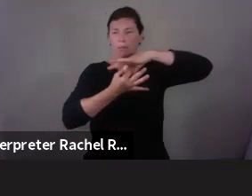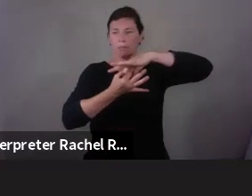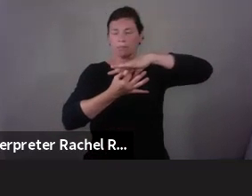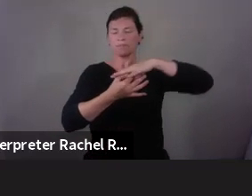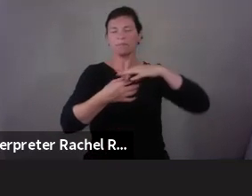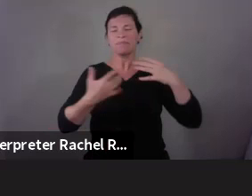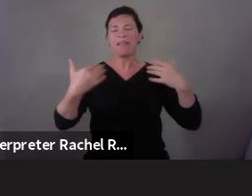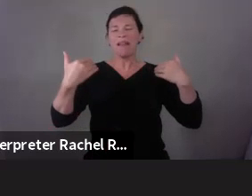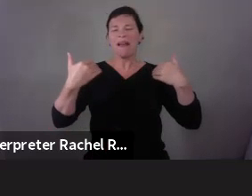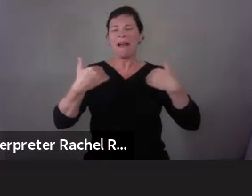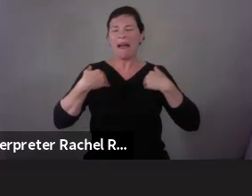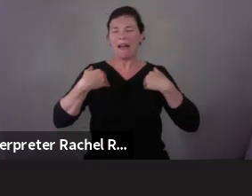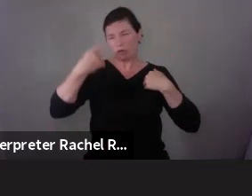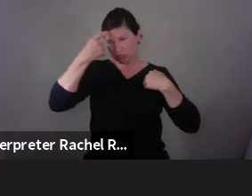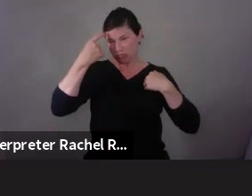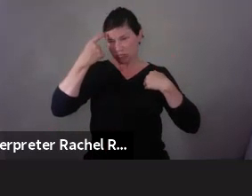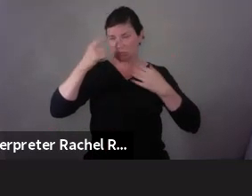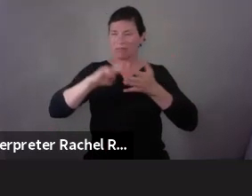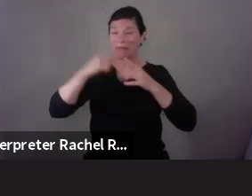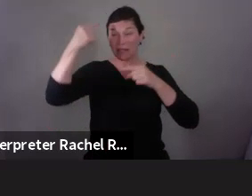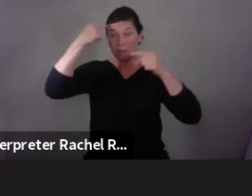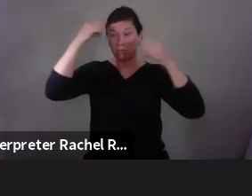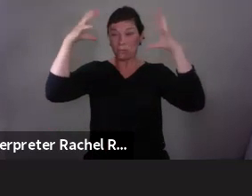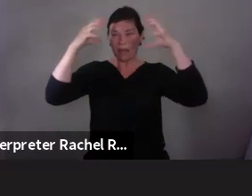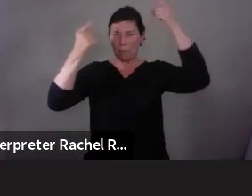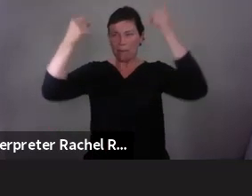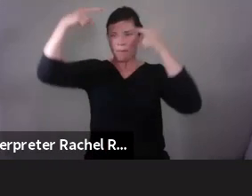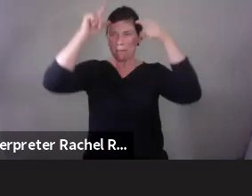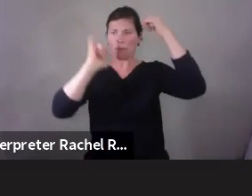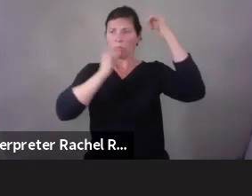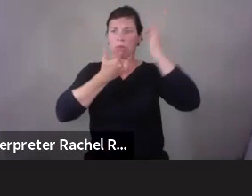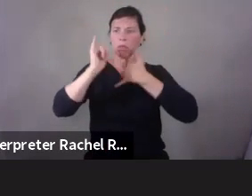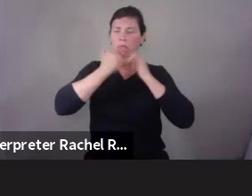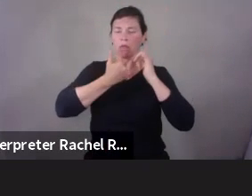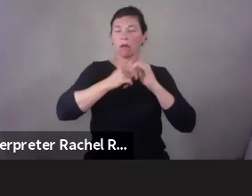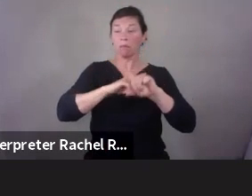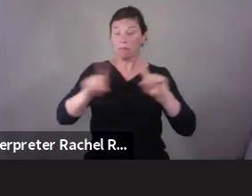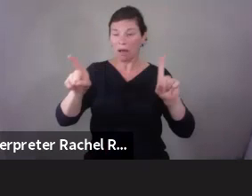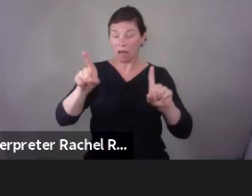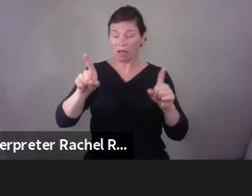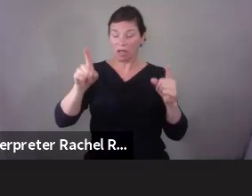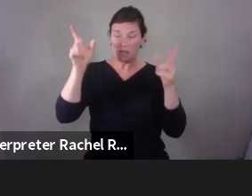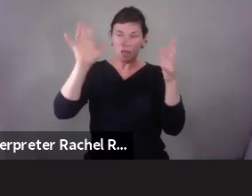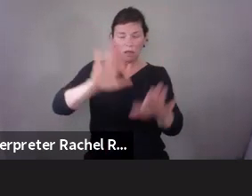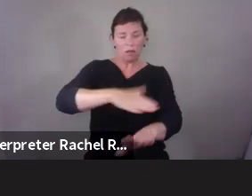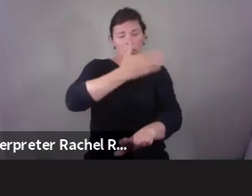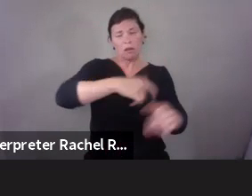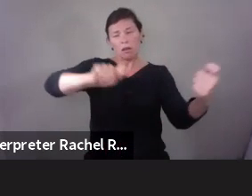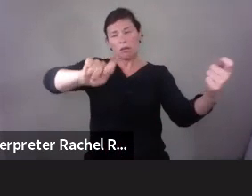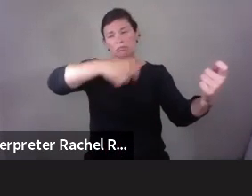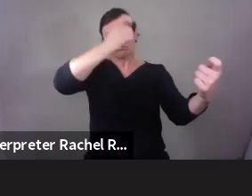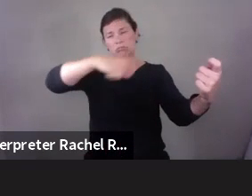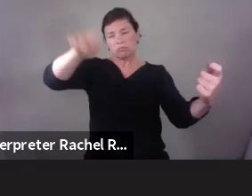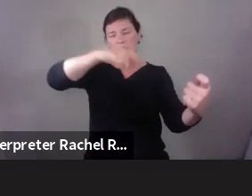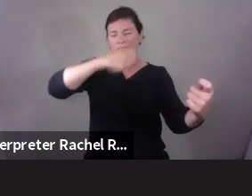going on because of trauma and things, but music somehow can like really rewire my